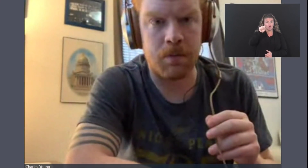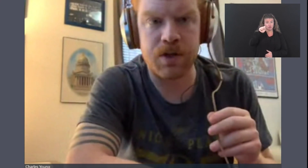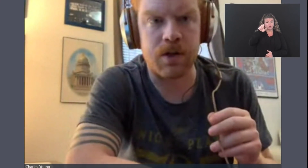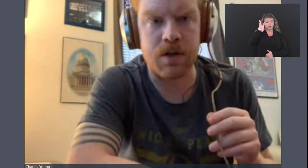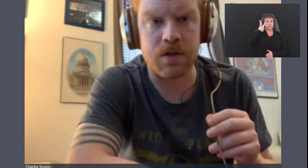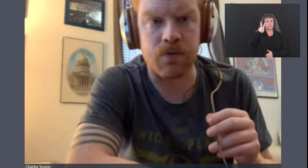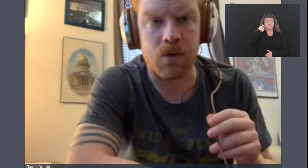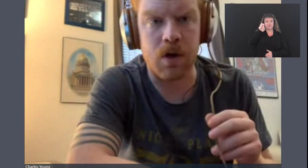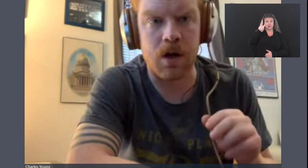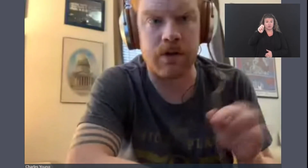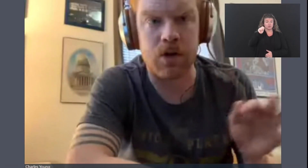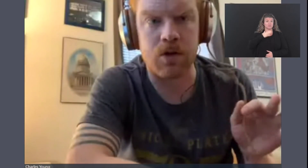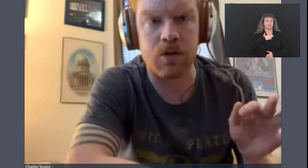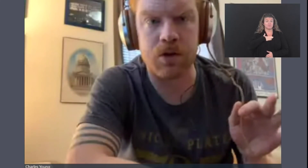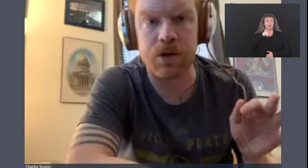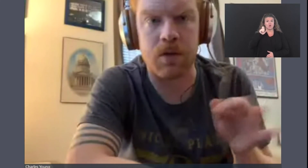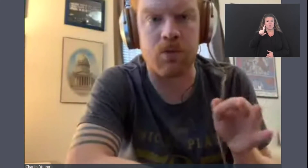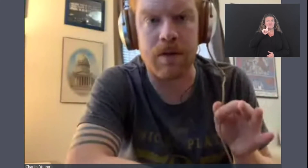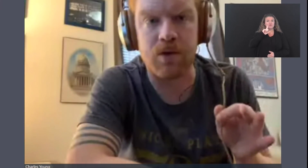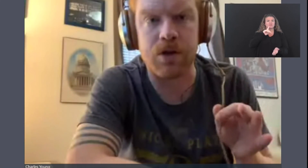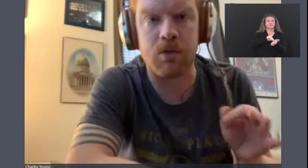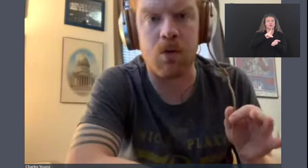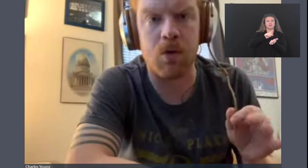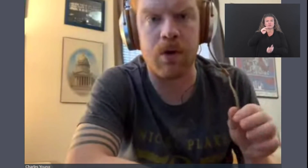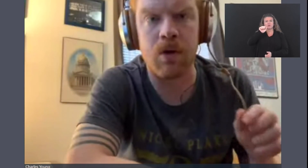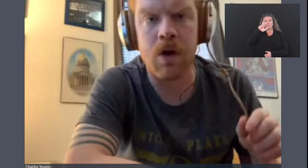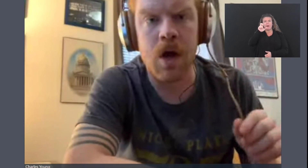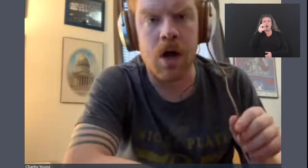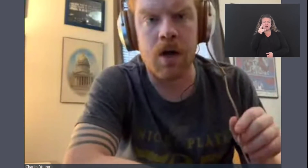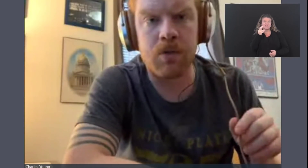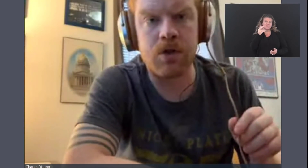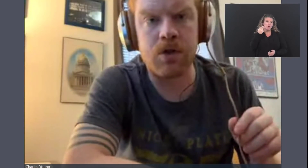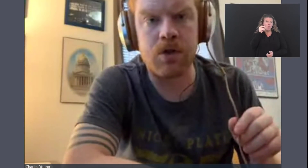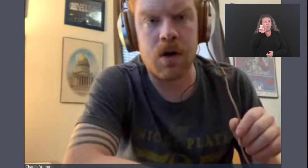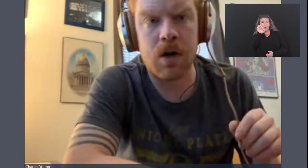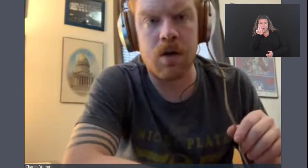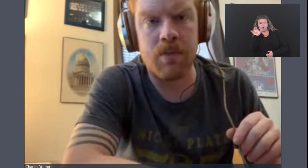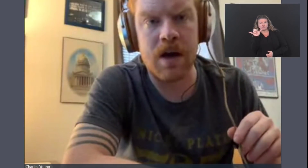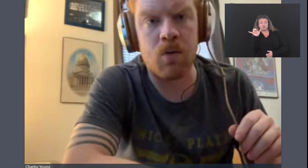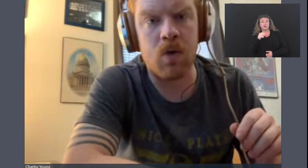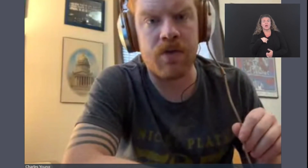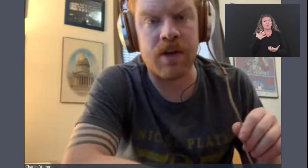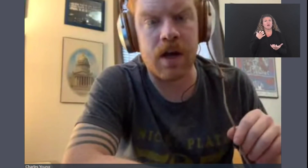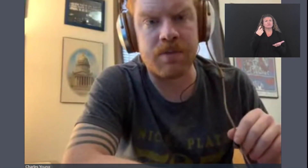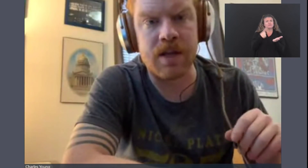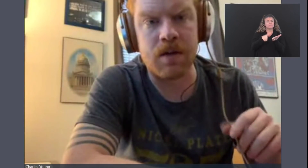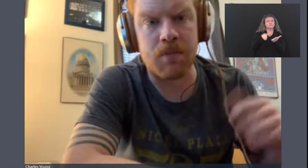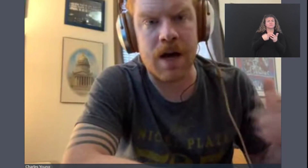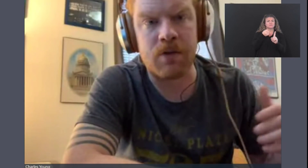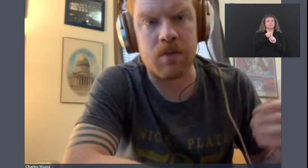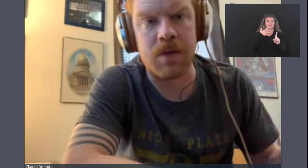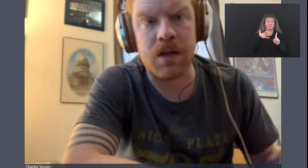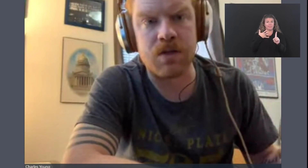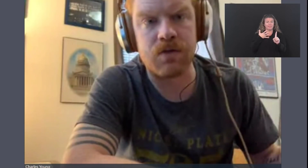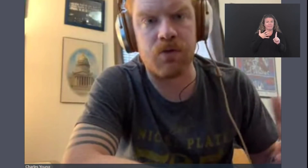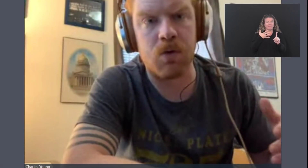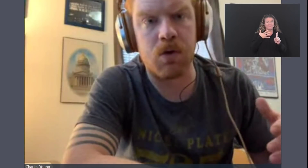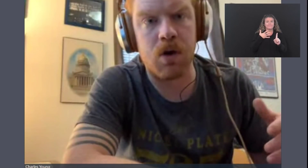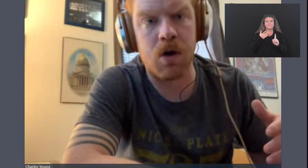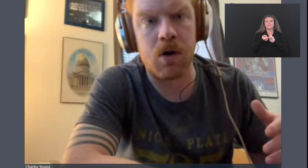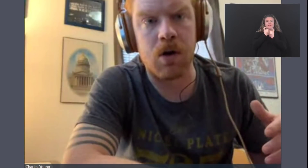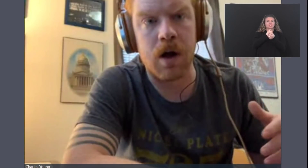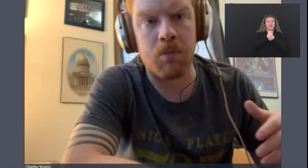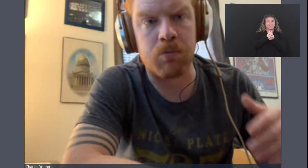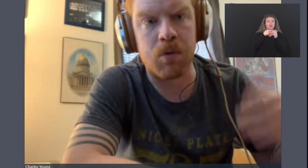My question is for Dr. Marsh and probably General Hoyer. Could you talk about what the updated modeling means